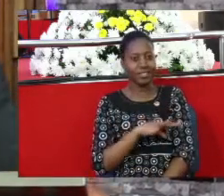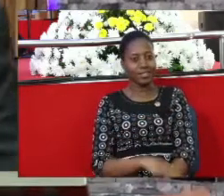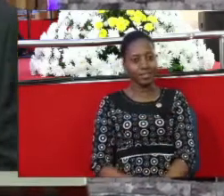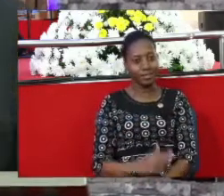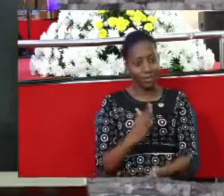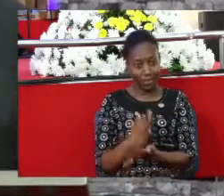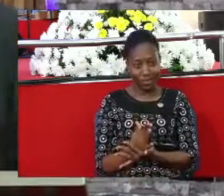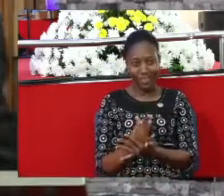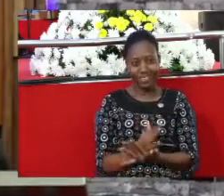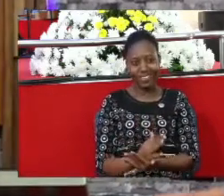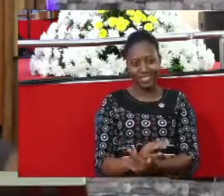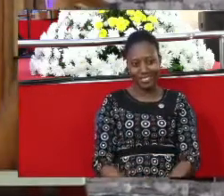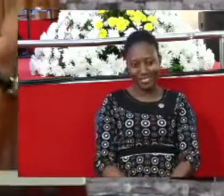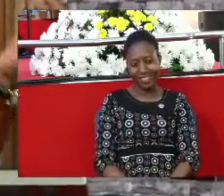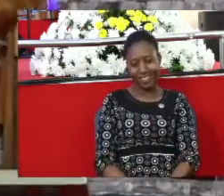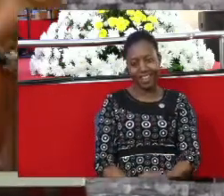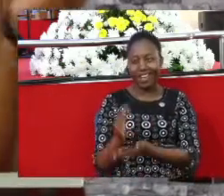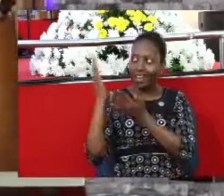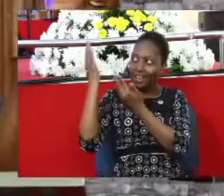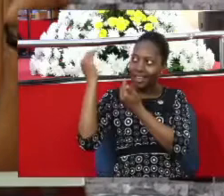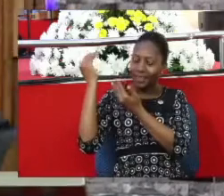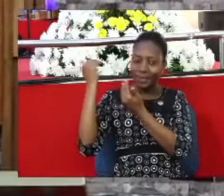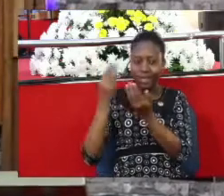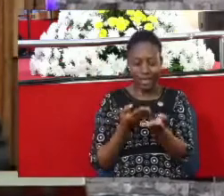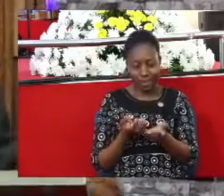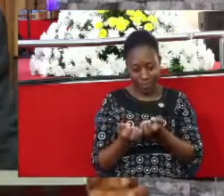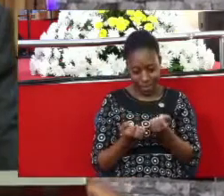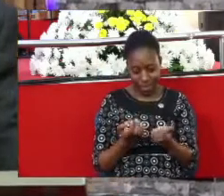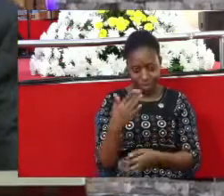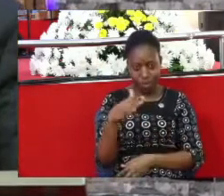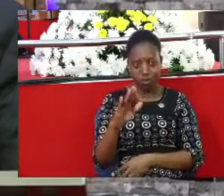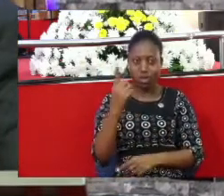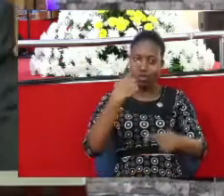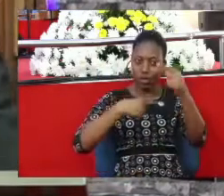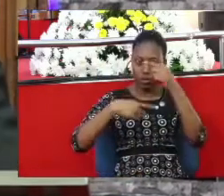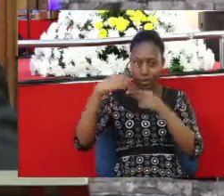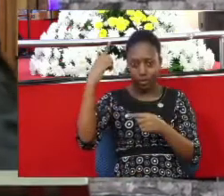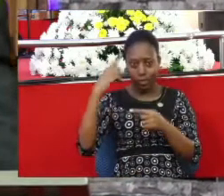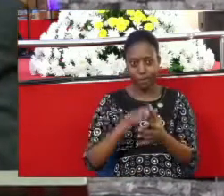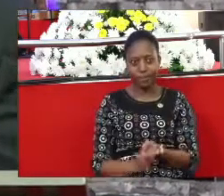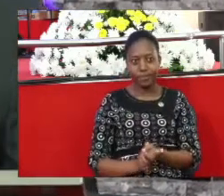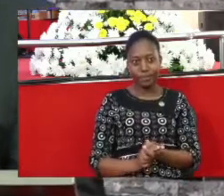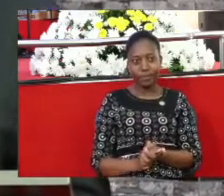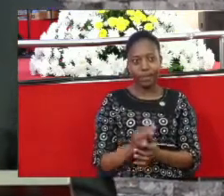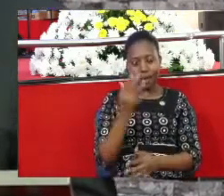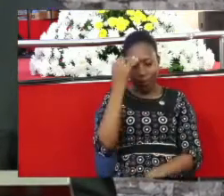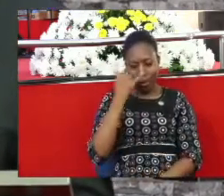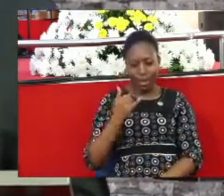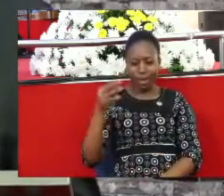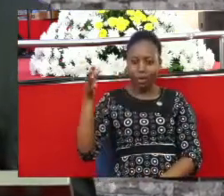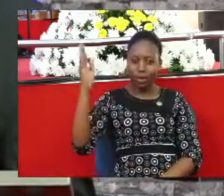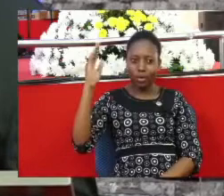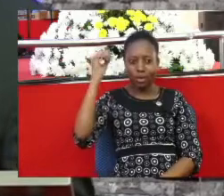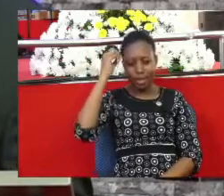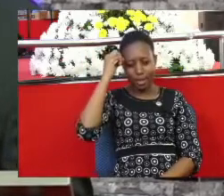But I'm going to expect that my business, God will have to prosper. Because if there is any divine intervention that I expect from God, is that